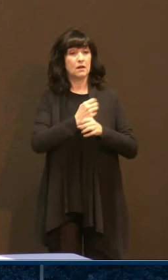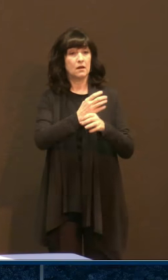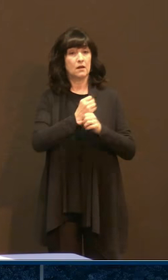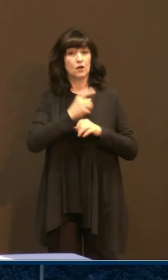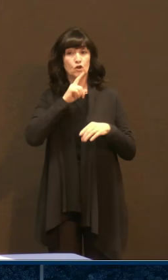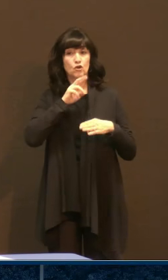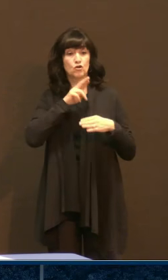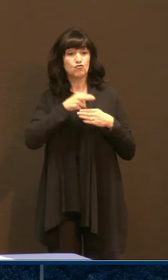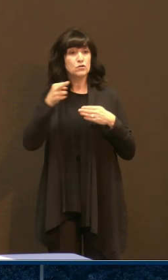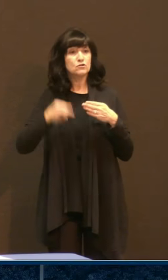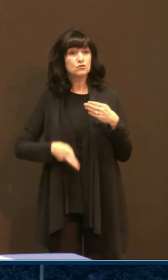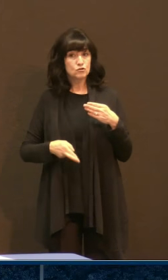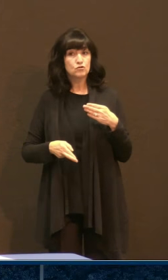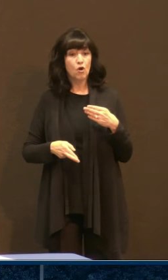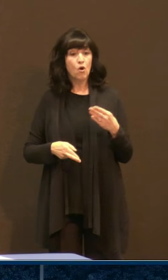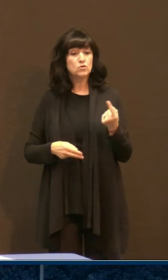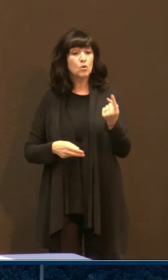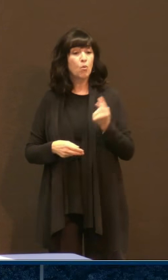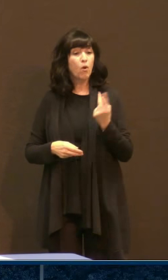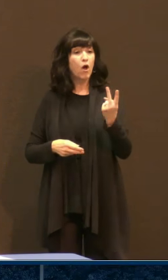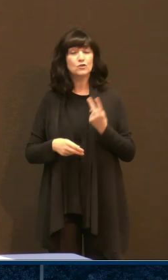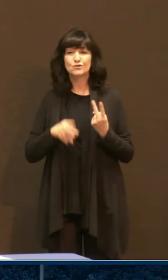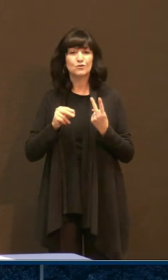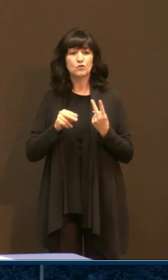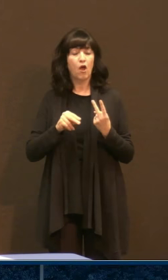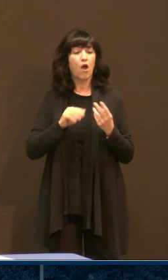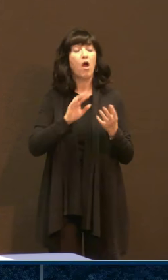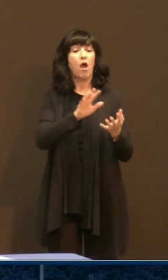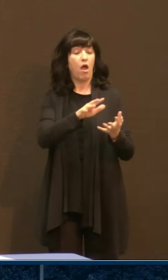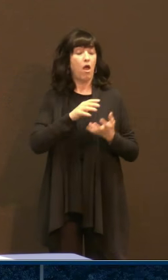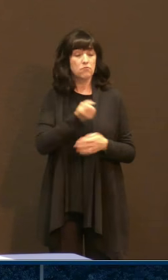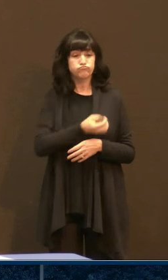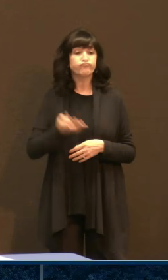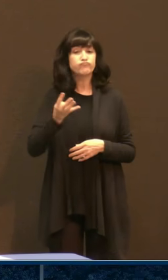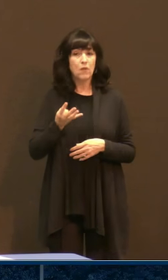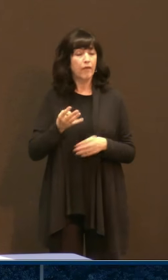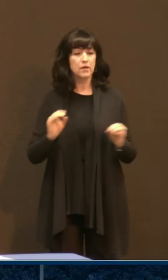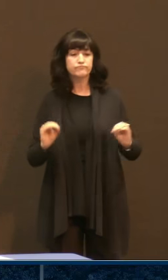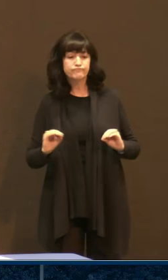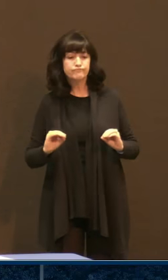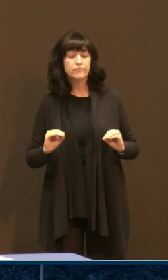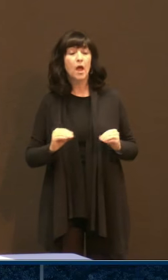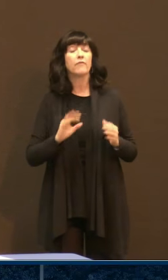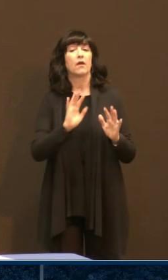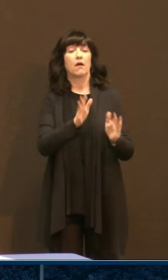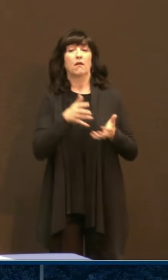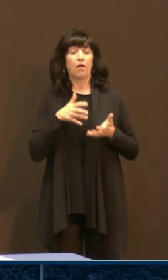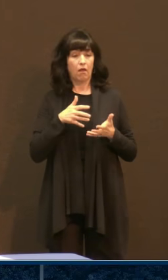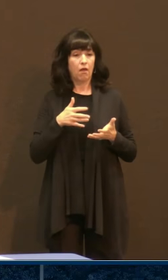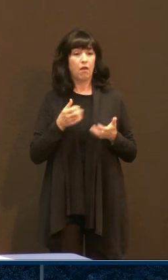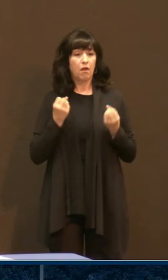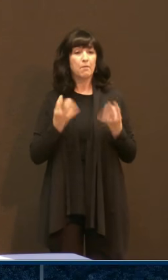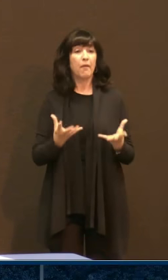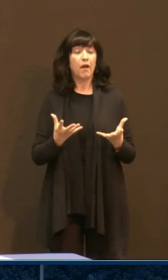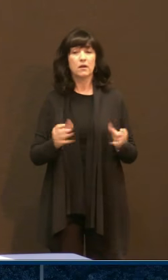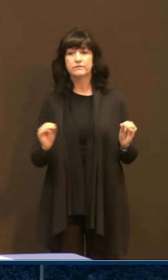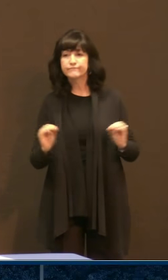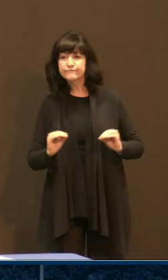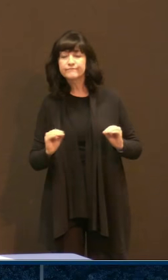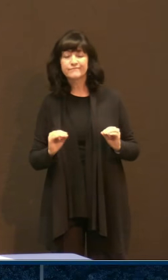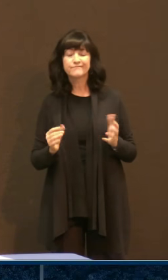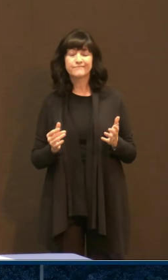somewhat why you see those little blips up. And we're going to try to smooth that out with some